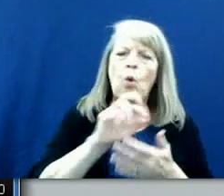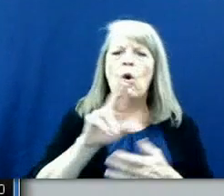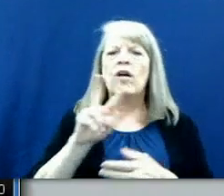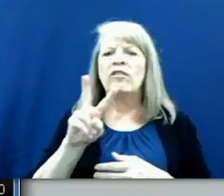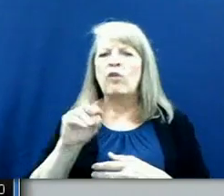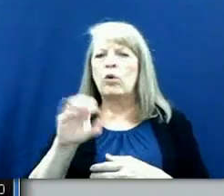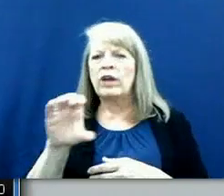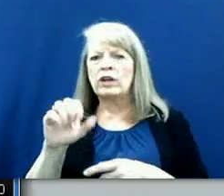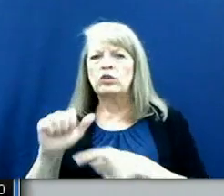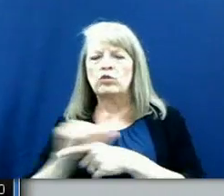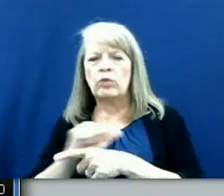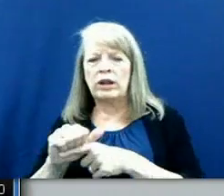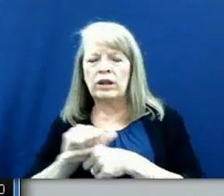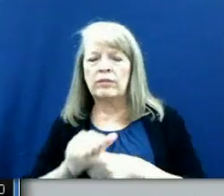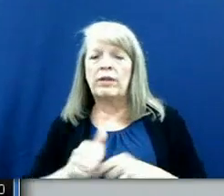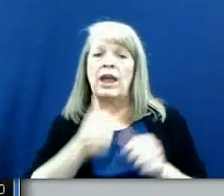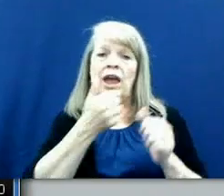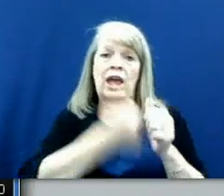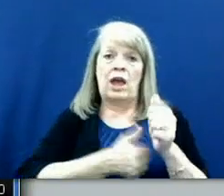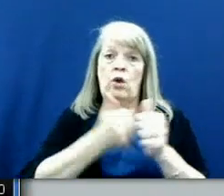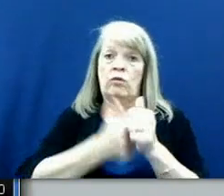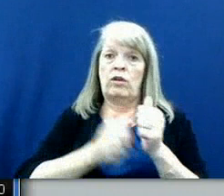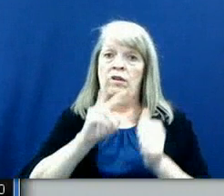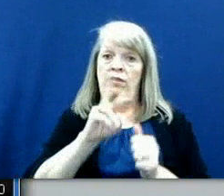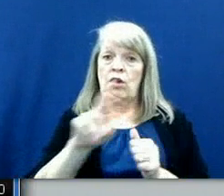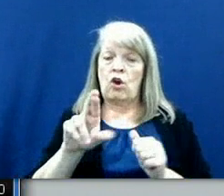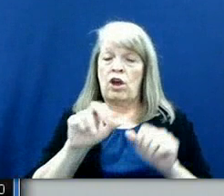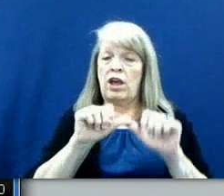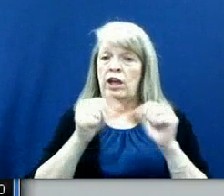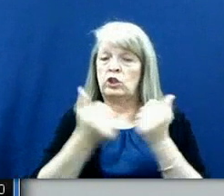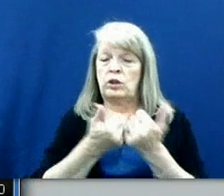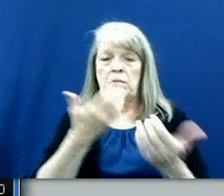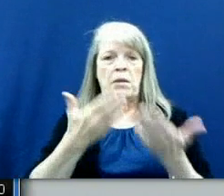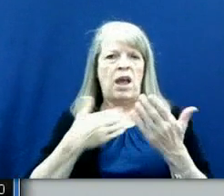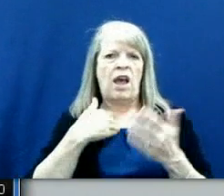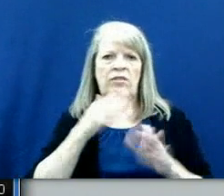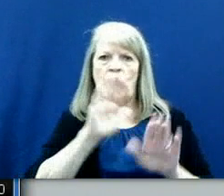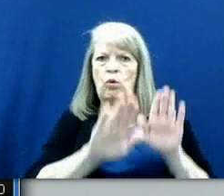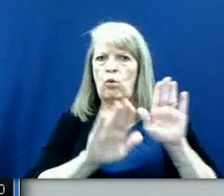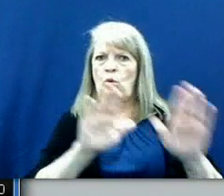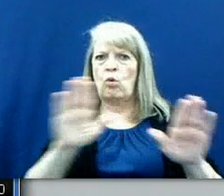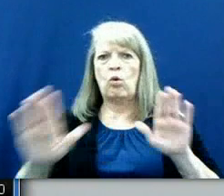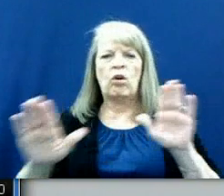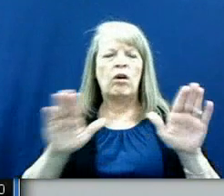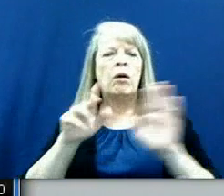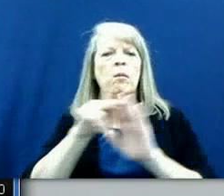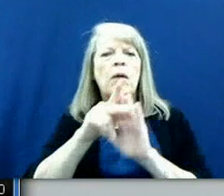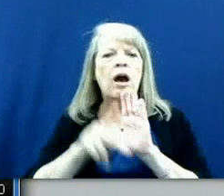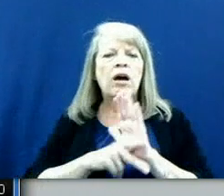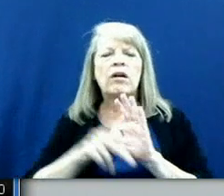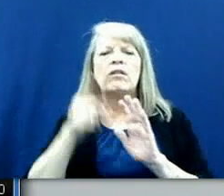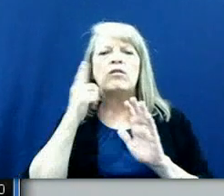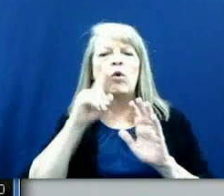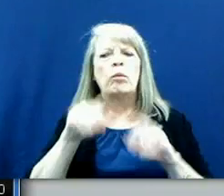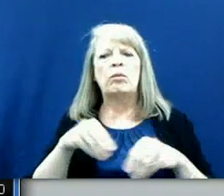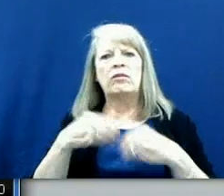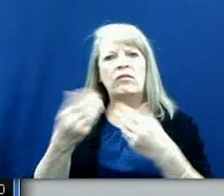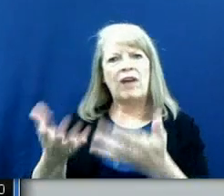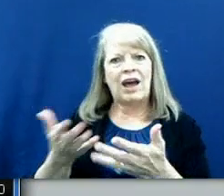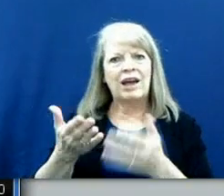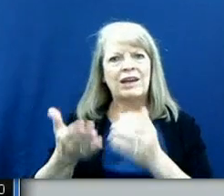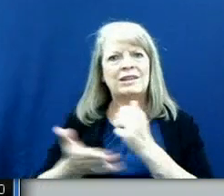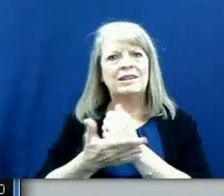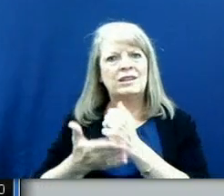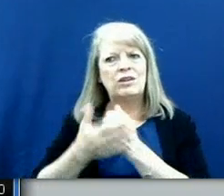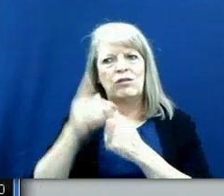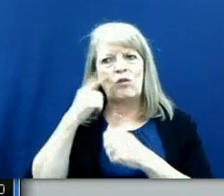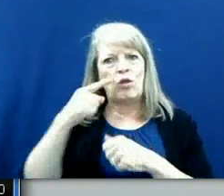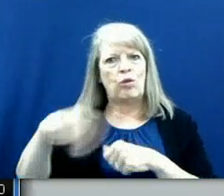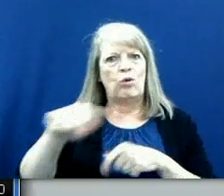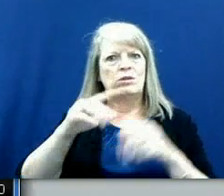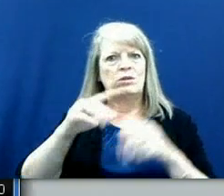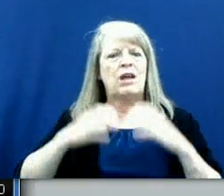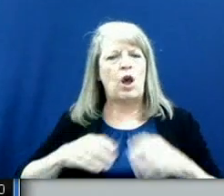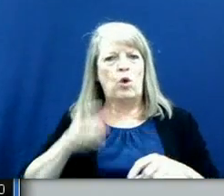VR agency may have its own policies about providing assistance to clients who need training.